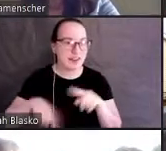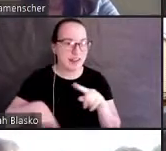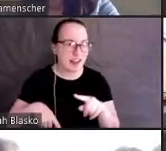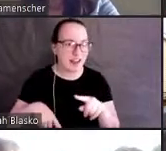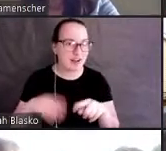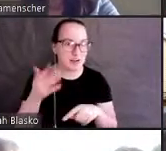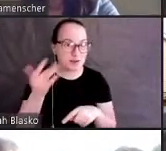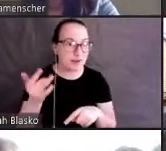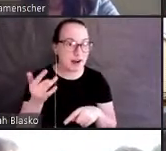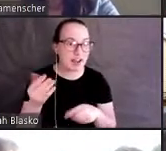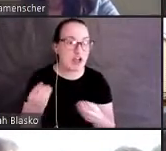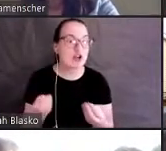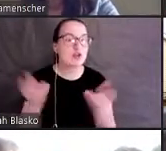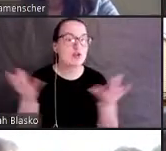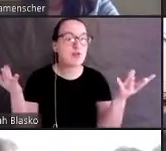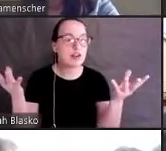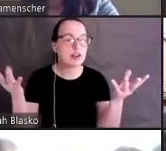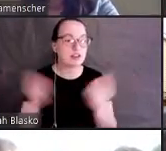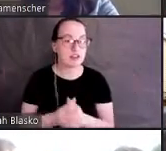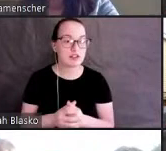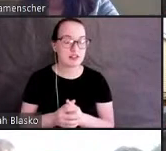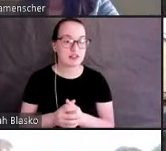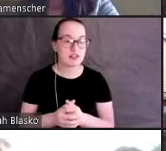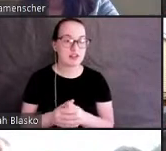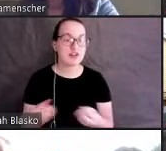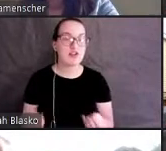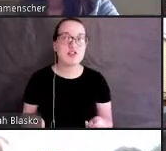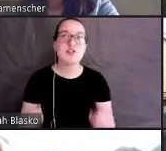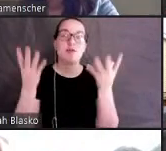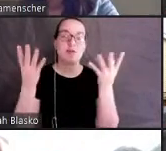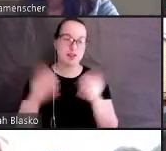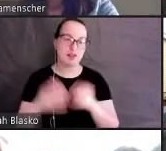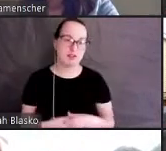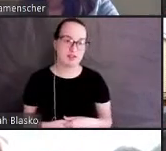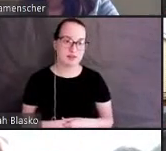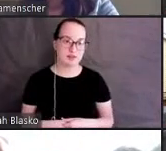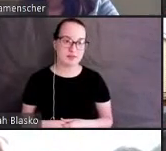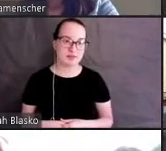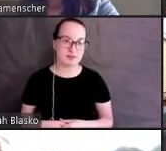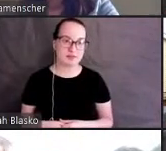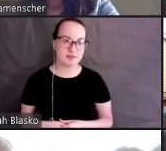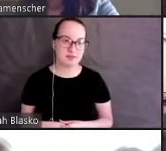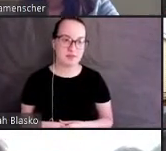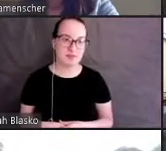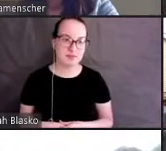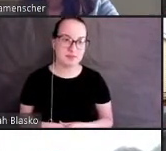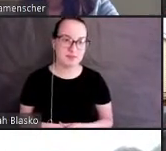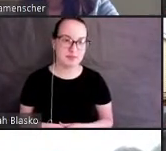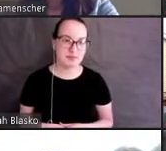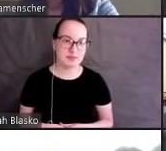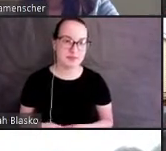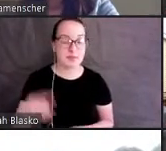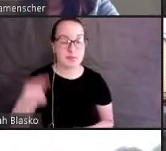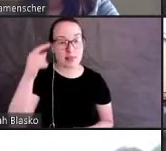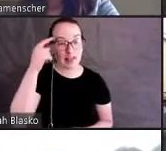in because I'm being given so much. And yet, I think that